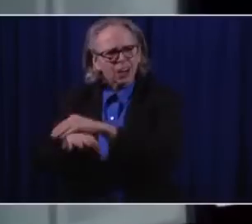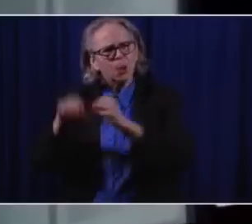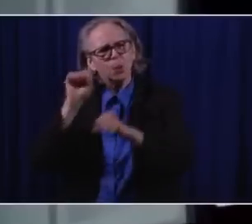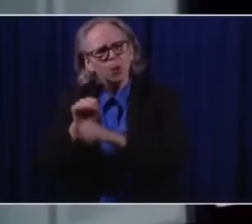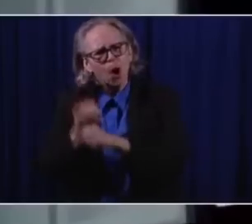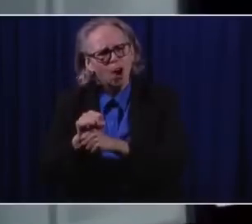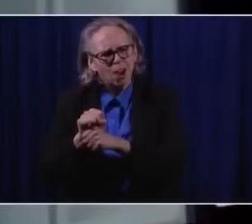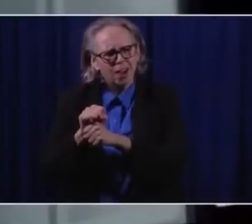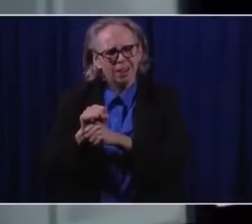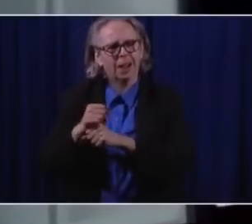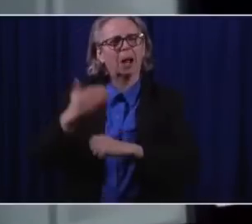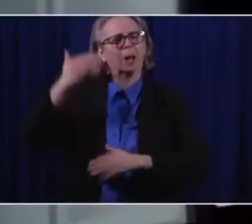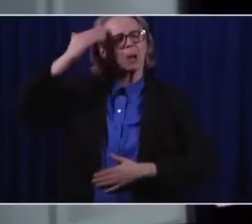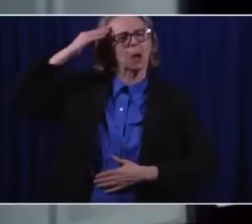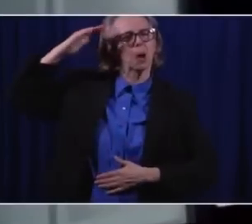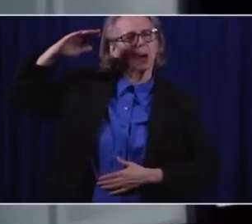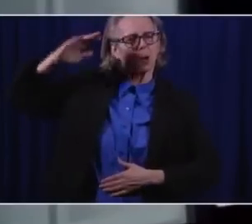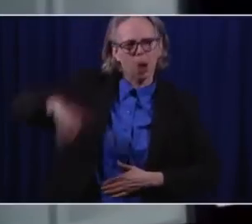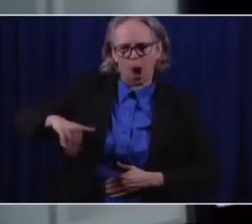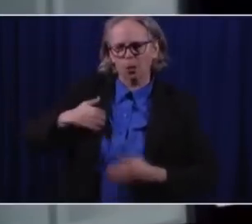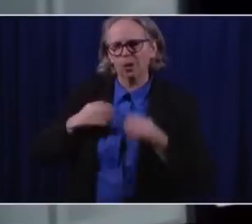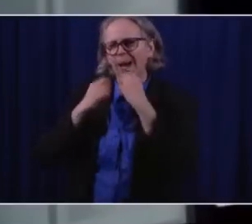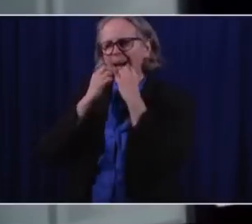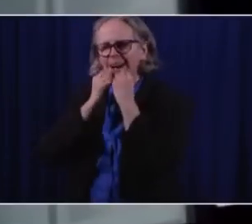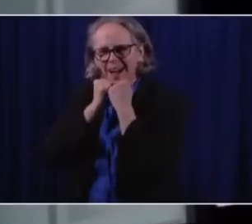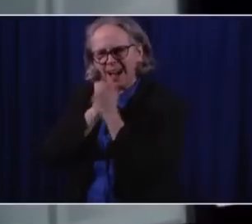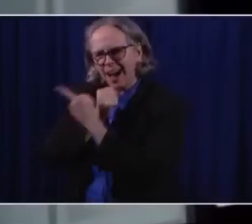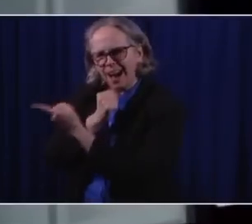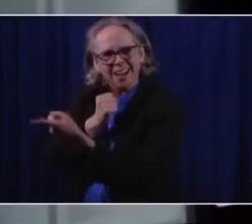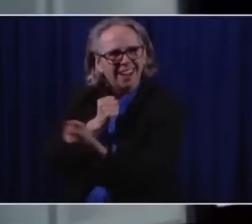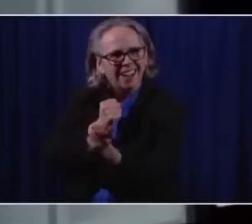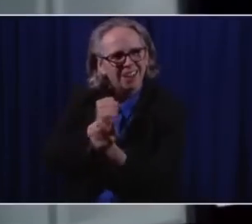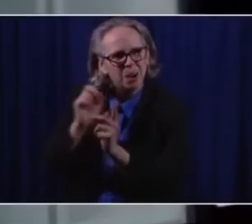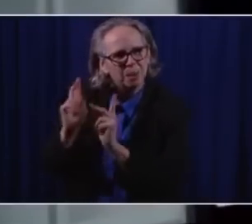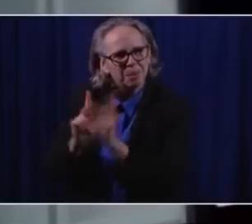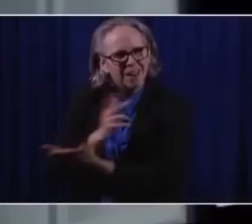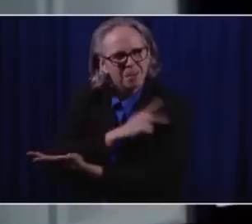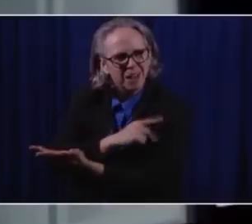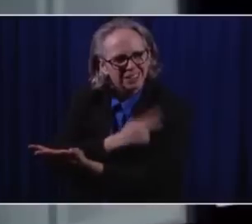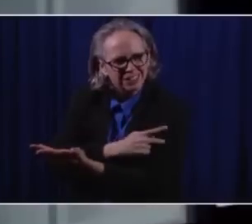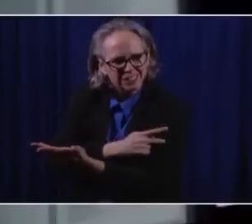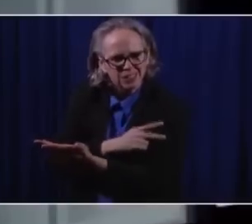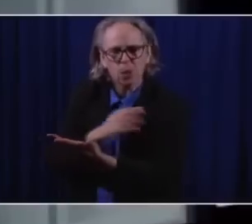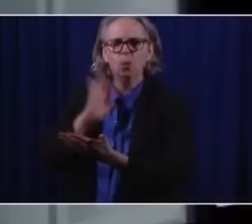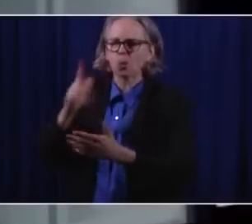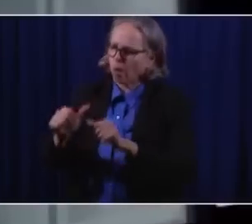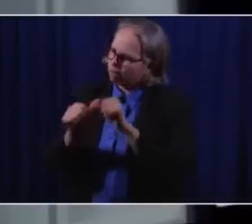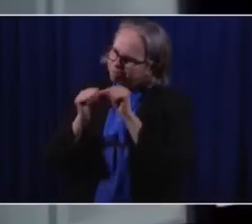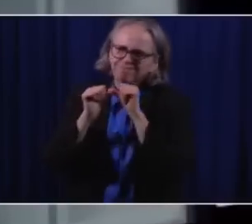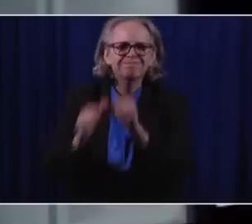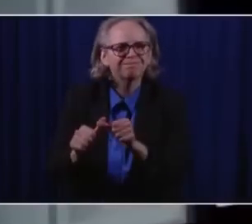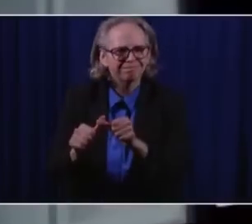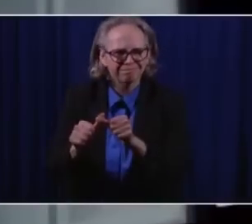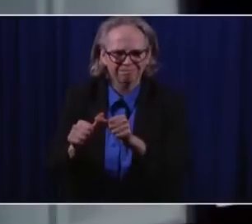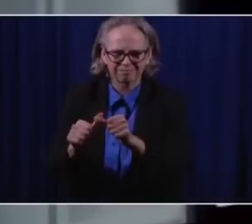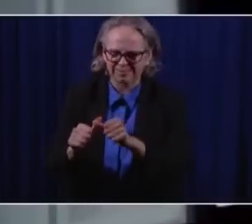the patients lying in the bed, and we will we'll keep running the race for sure. But it would, to have